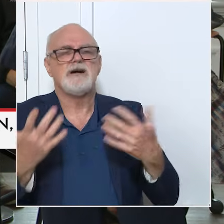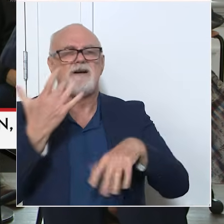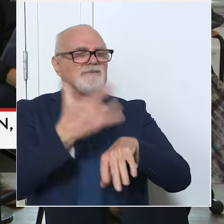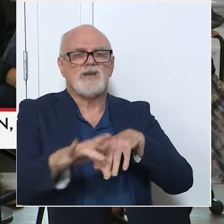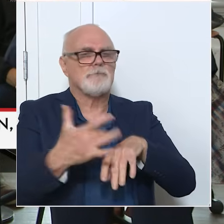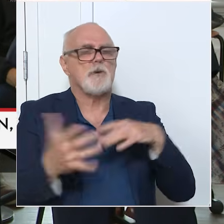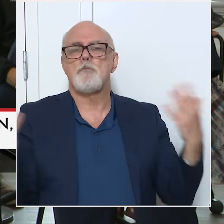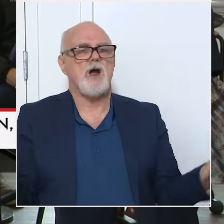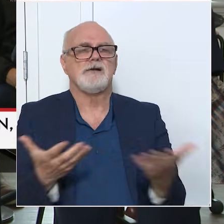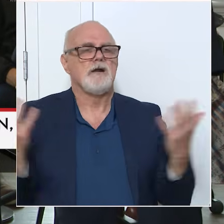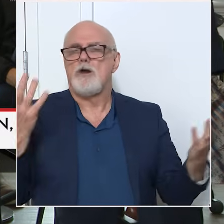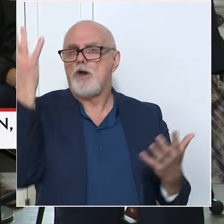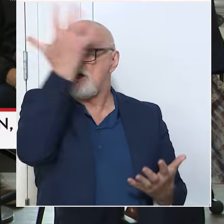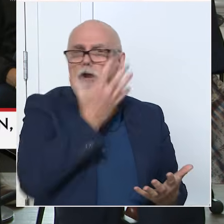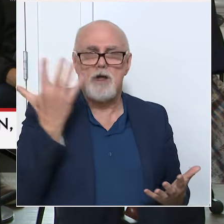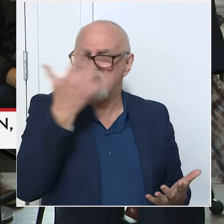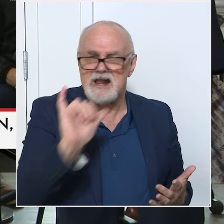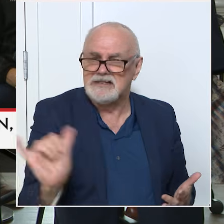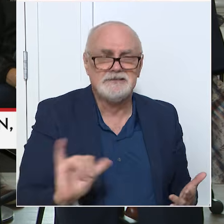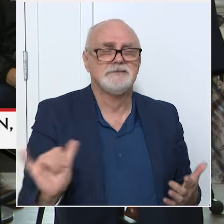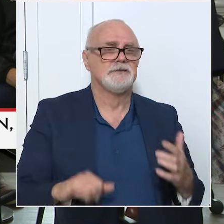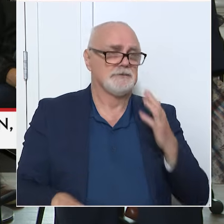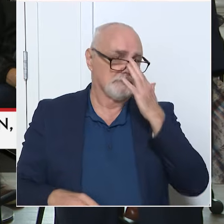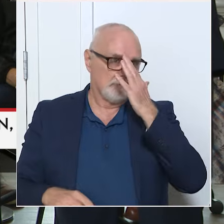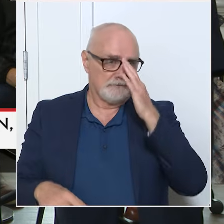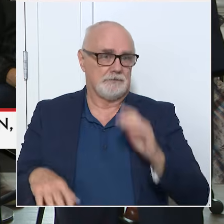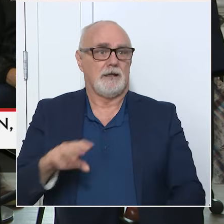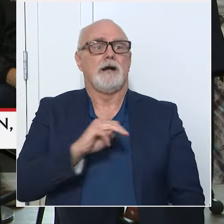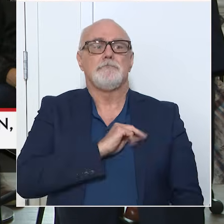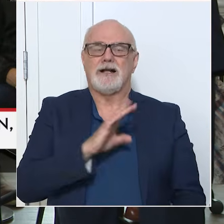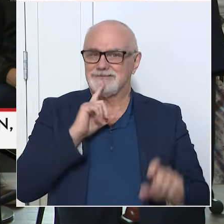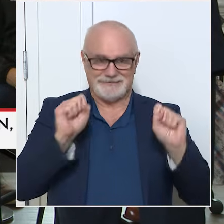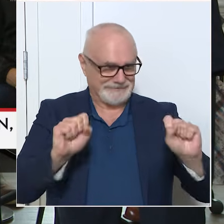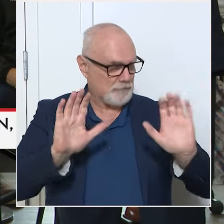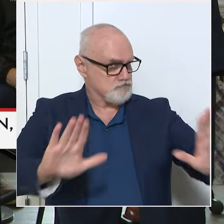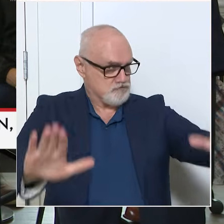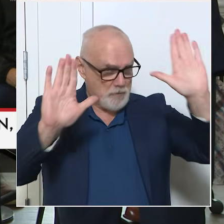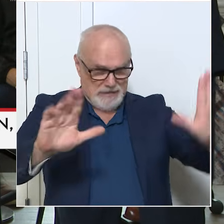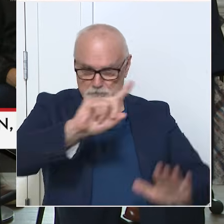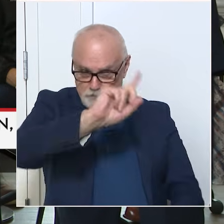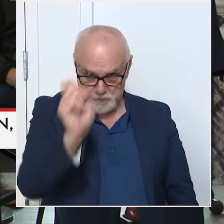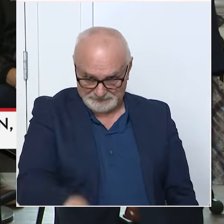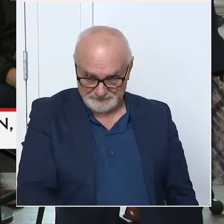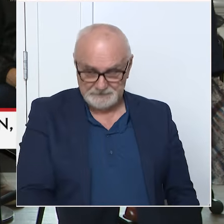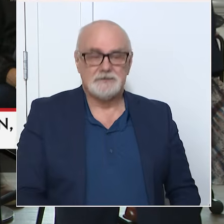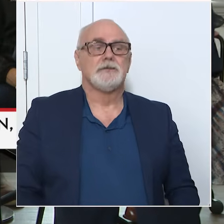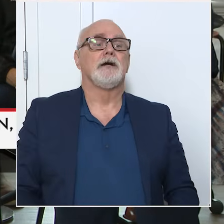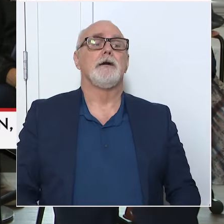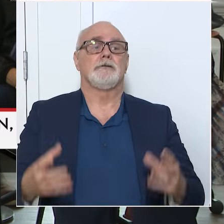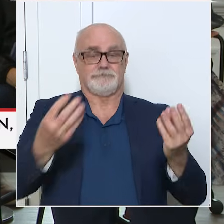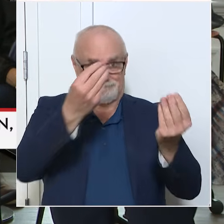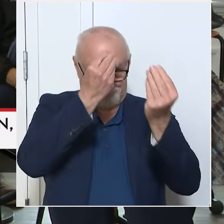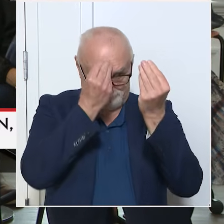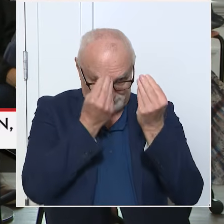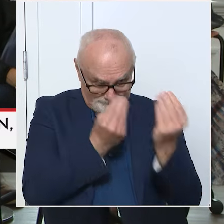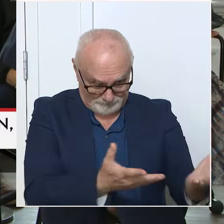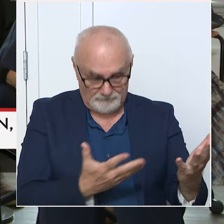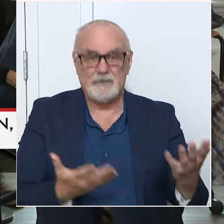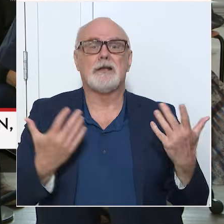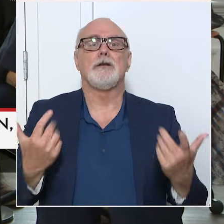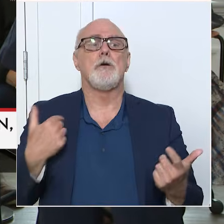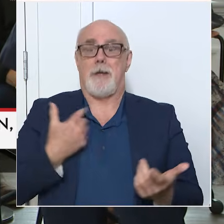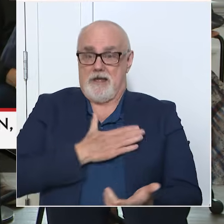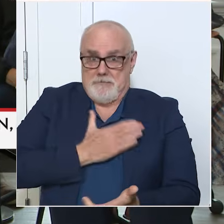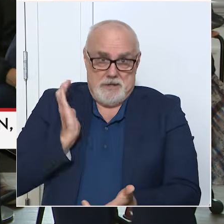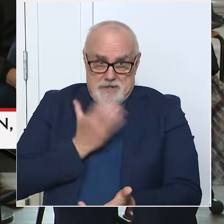and do you have some examples from today? That's a great question. And let me just say this, while we're diversifying our economy